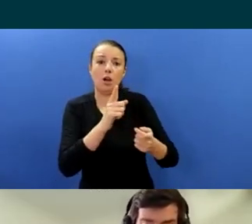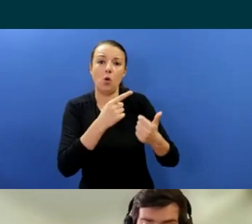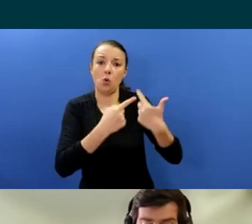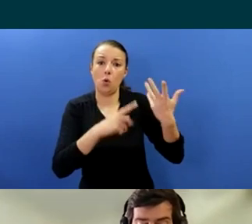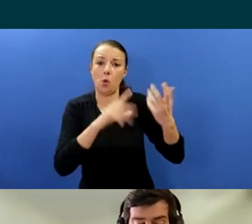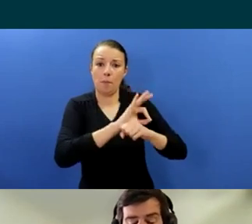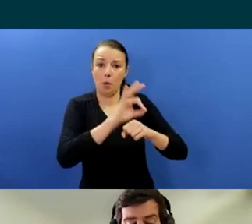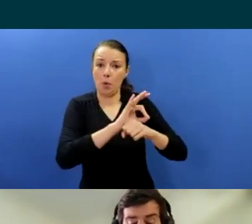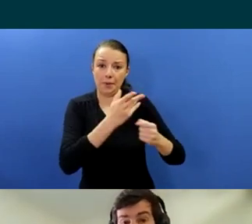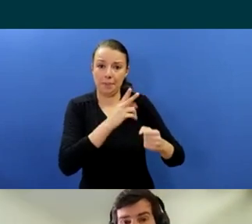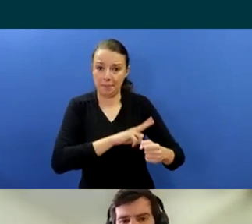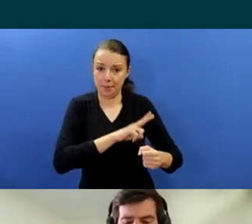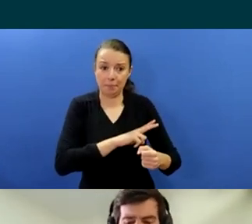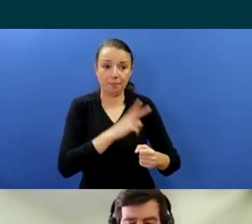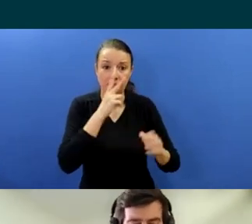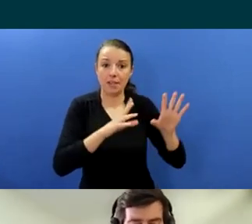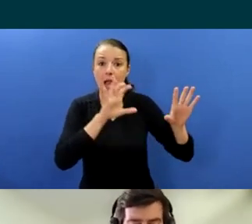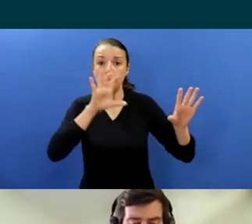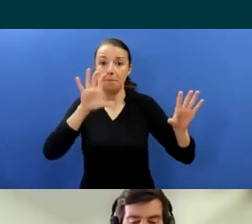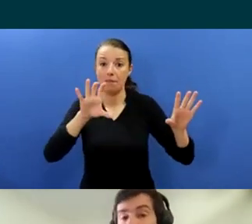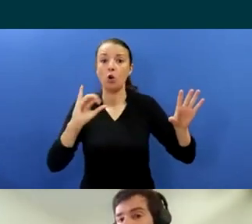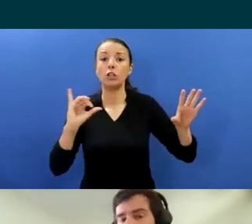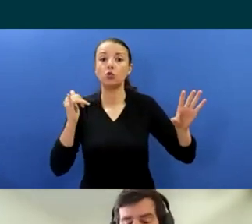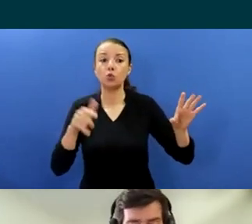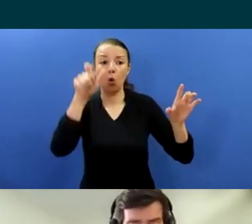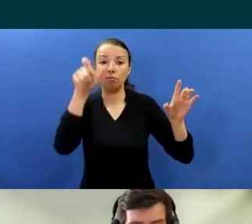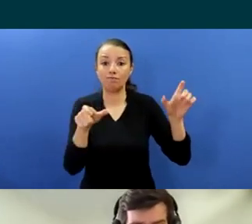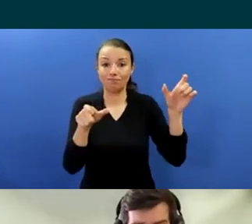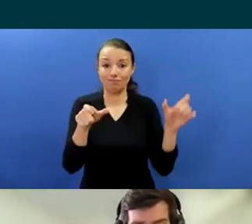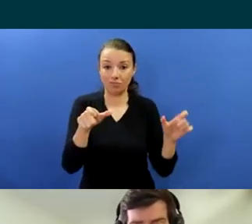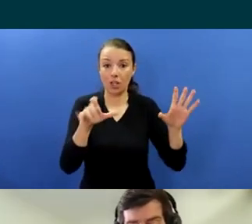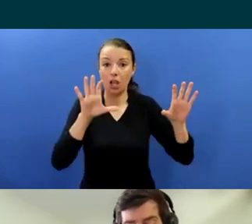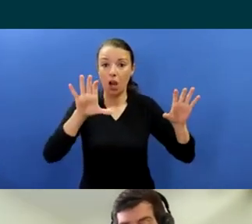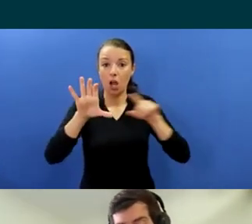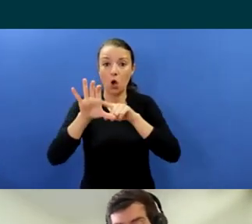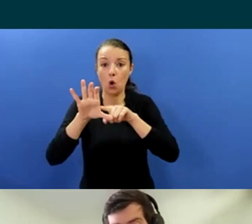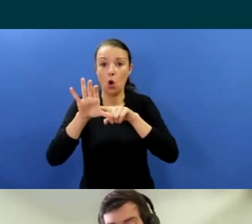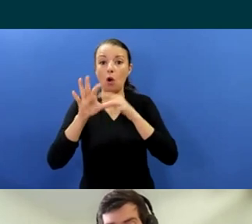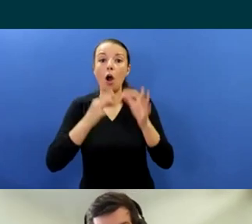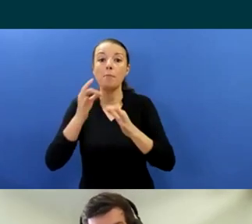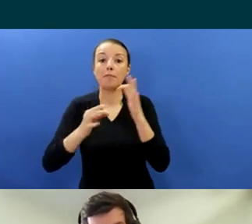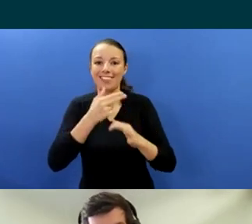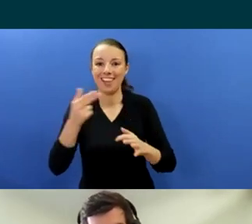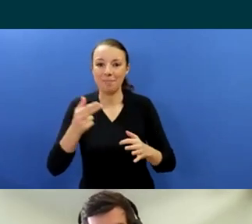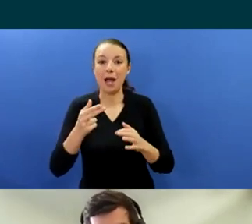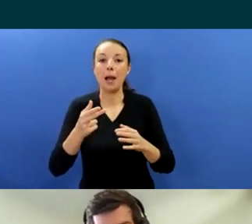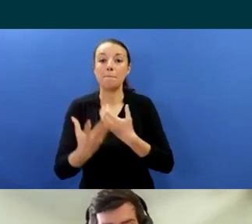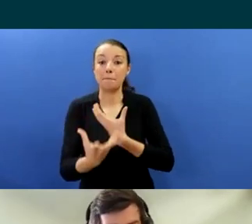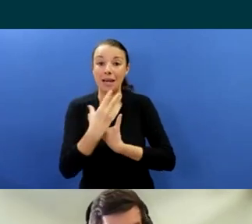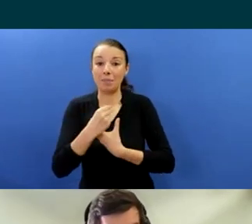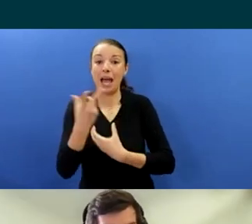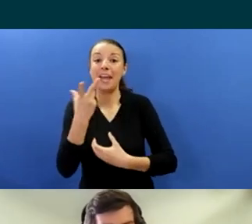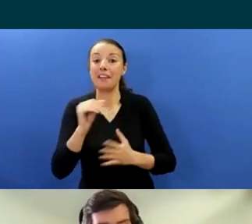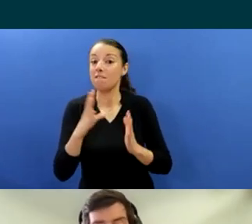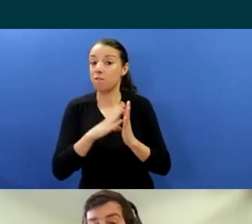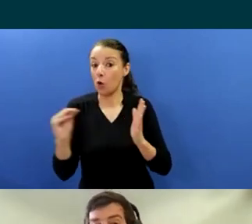right, is the topic of my presentation. It's the voluntary informal participation. These are additional participation processes